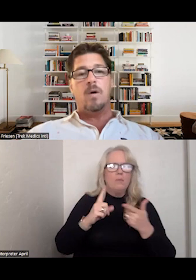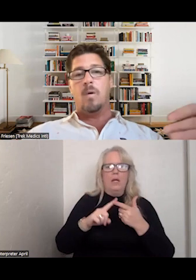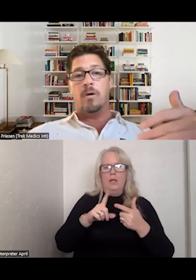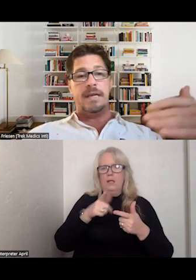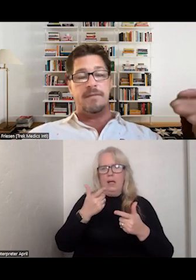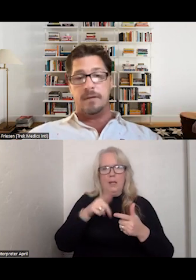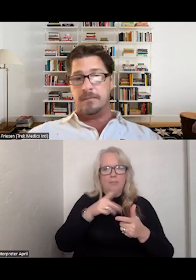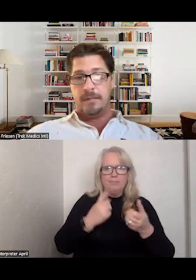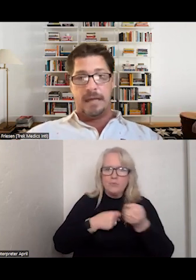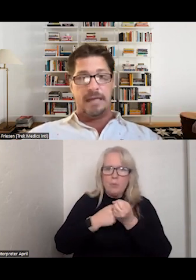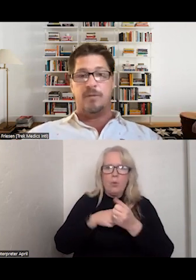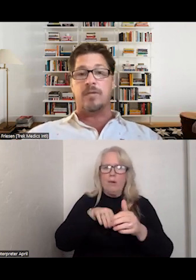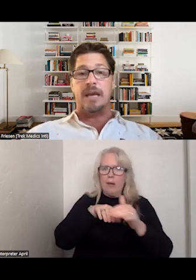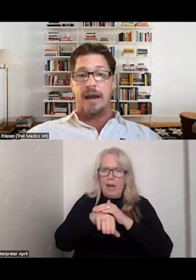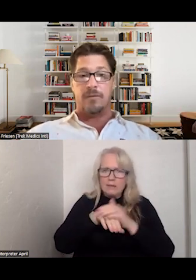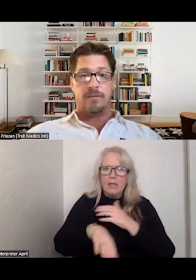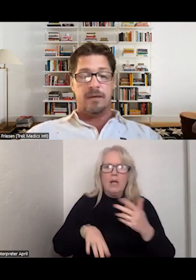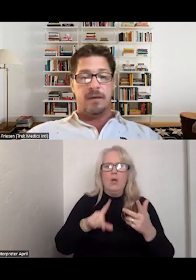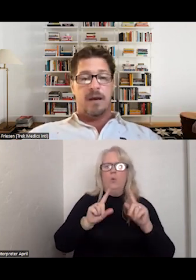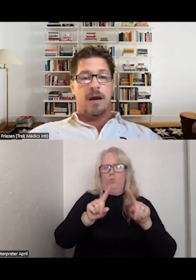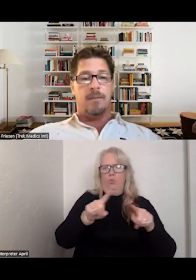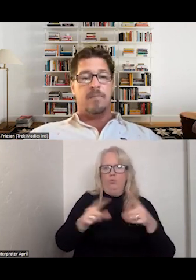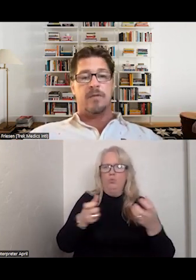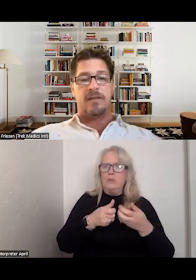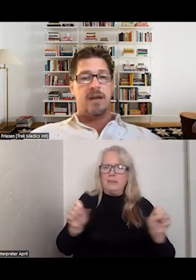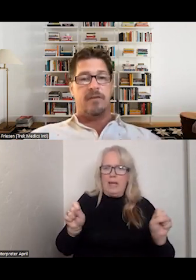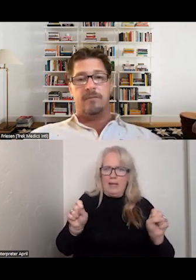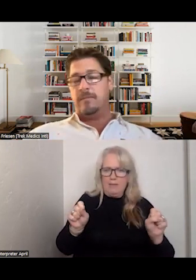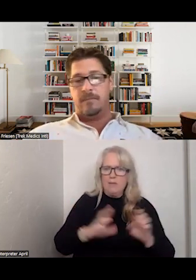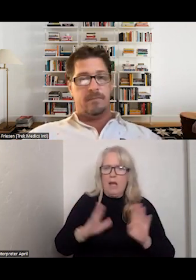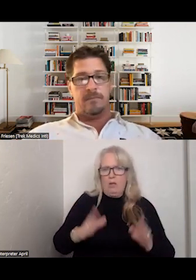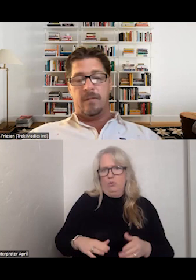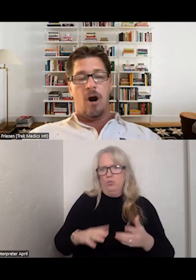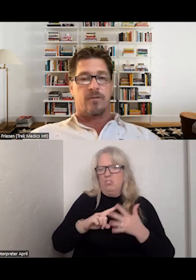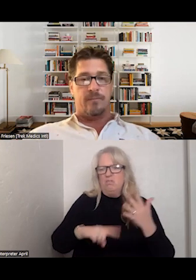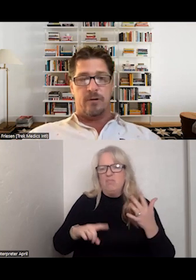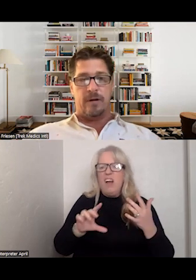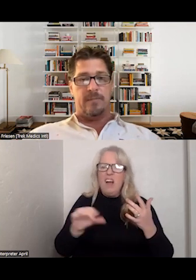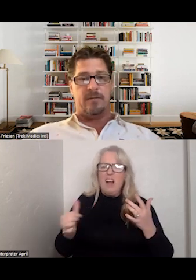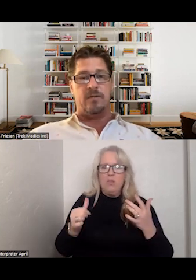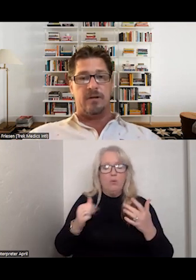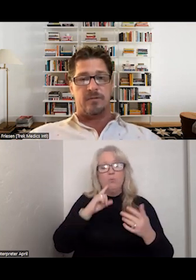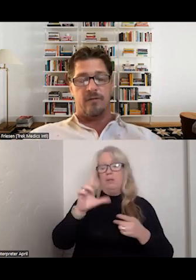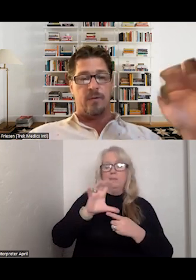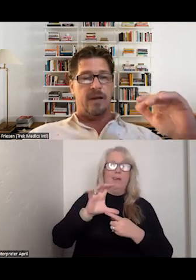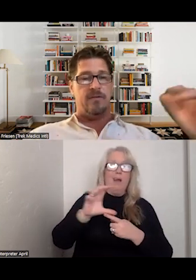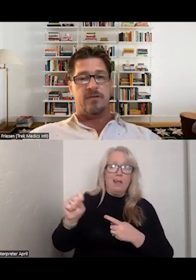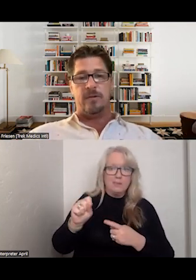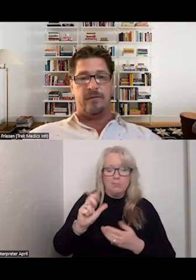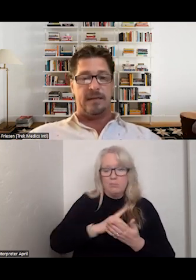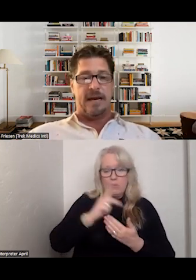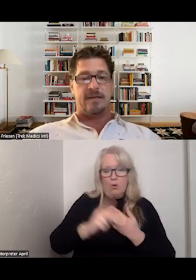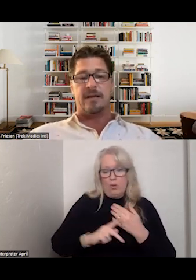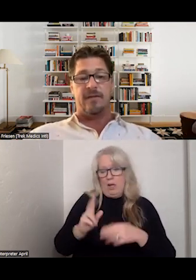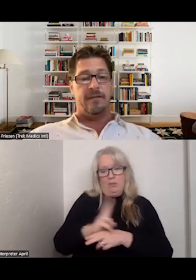support, or even getting them to a safe house. So that's another awesome program that's using our software and just